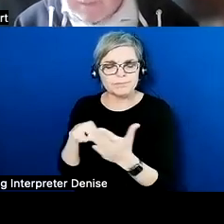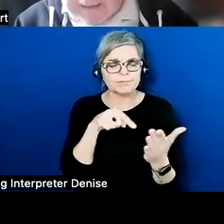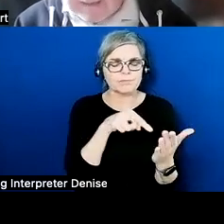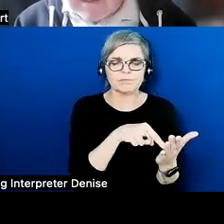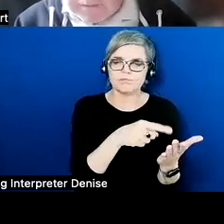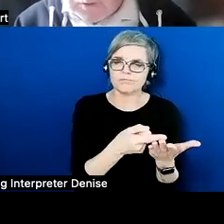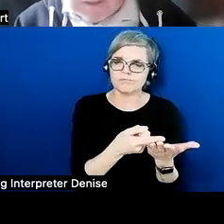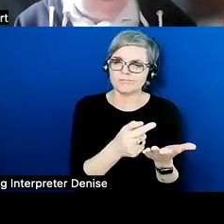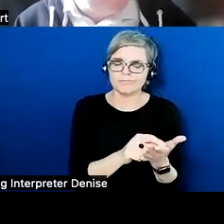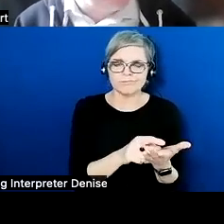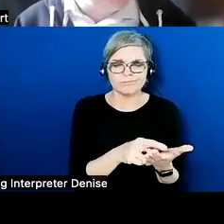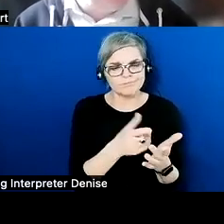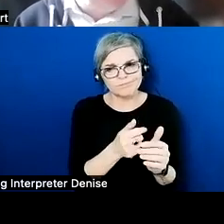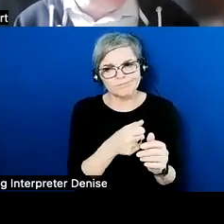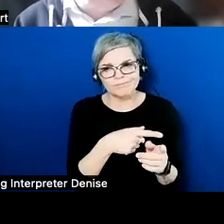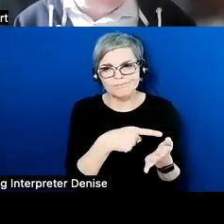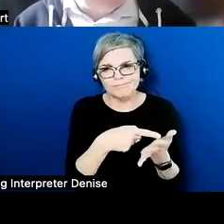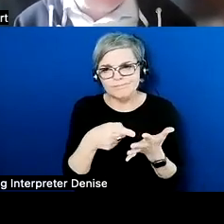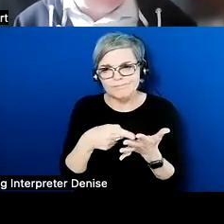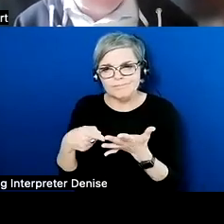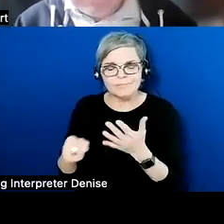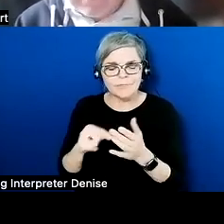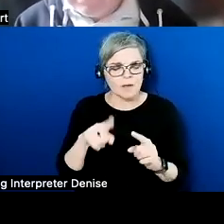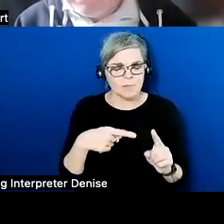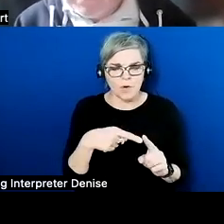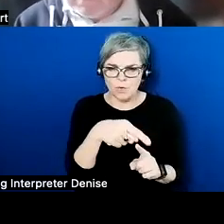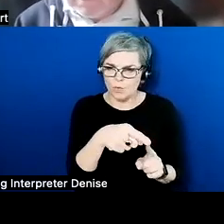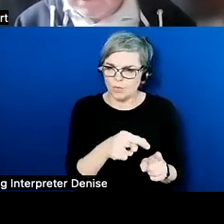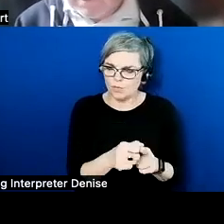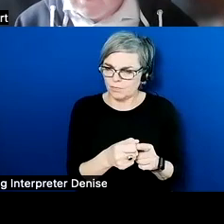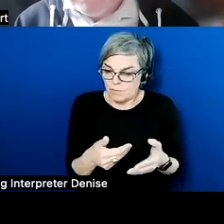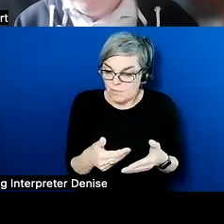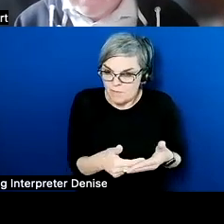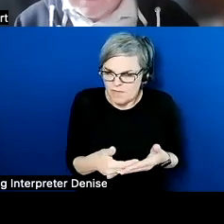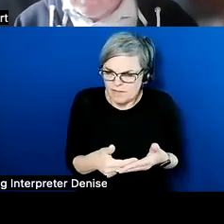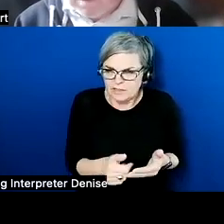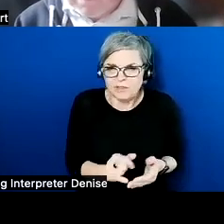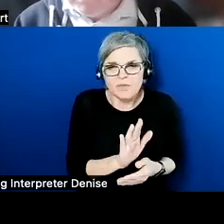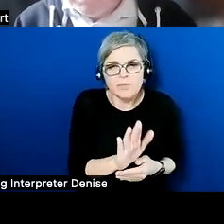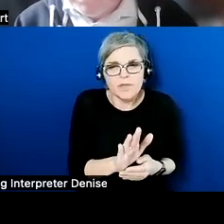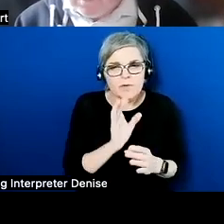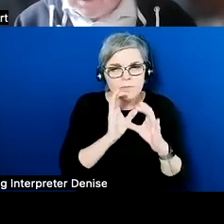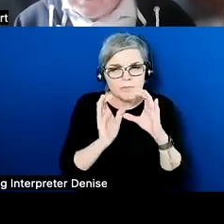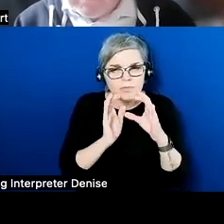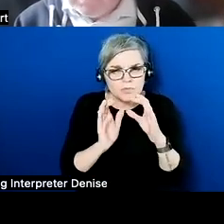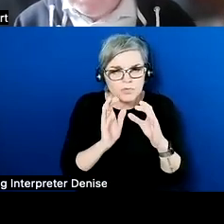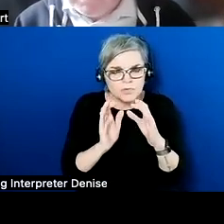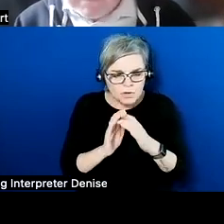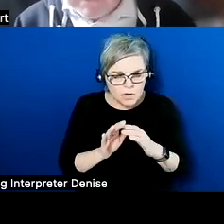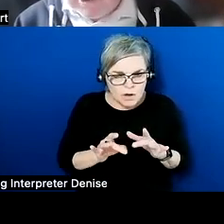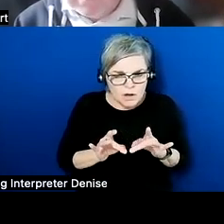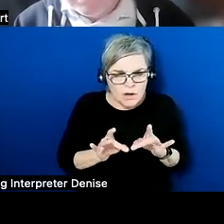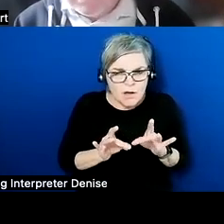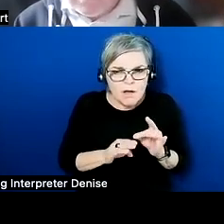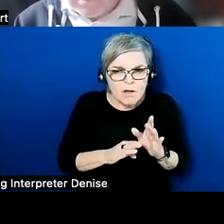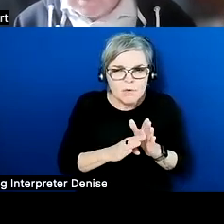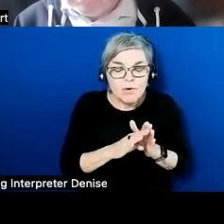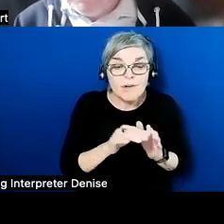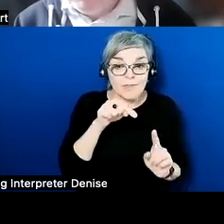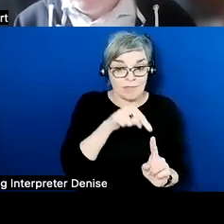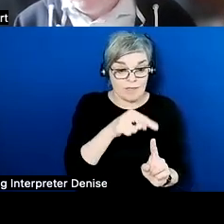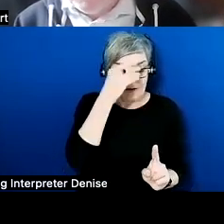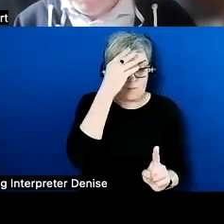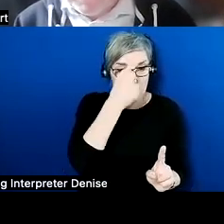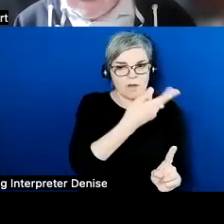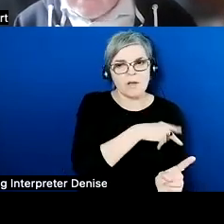develop communication and applying that in the fields of working with older people with dementia, working